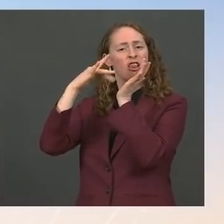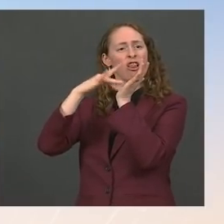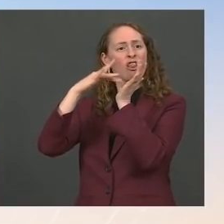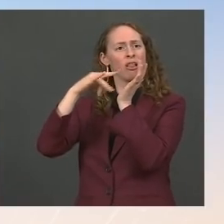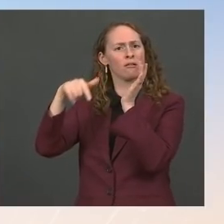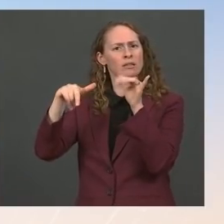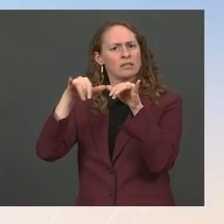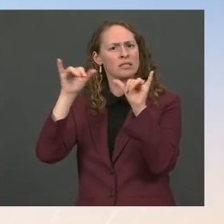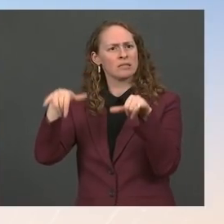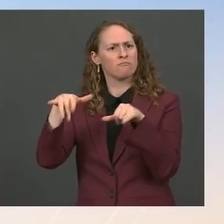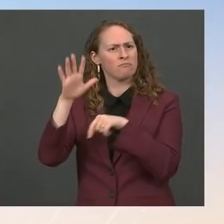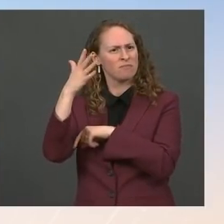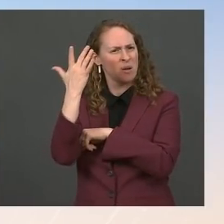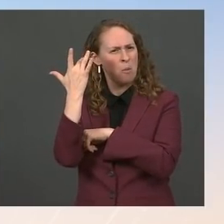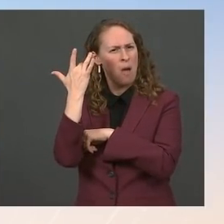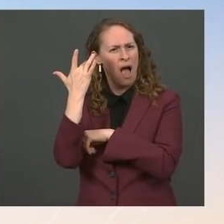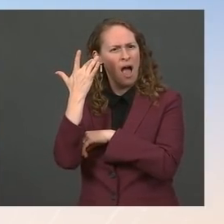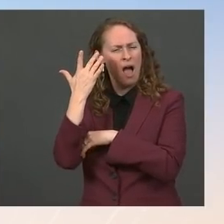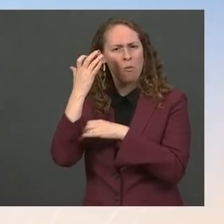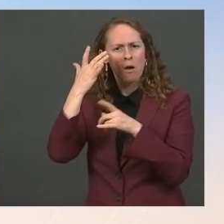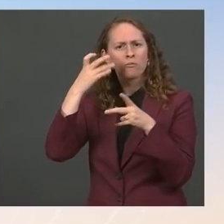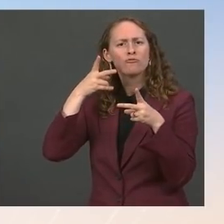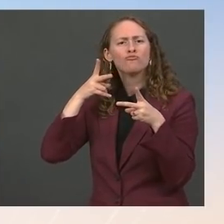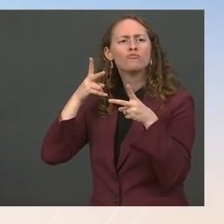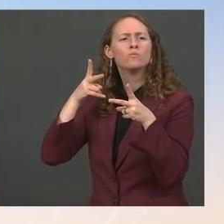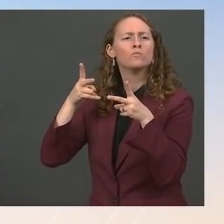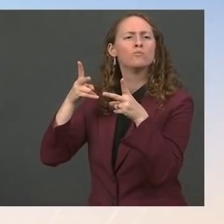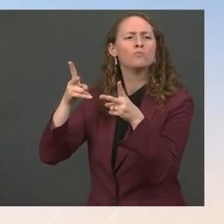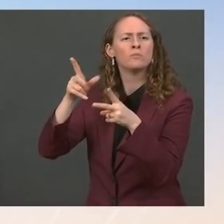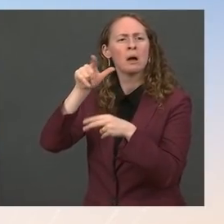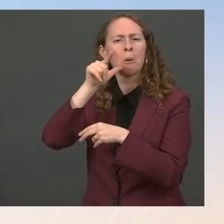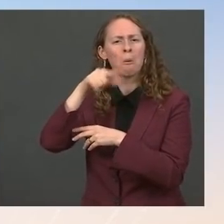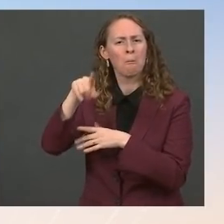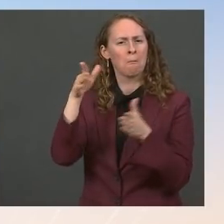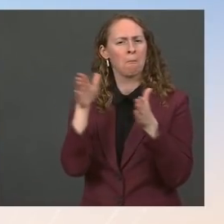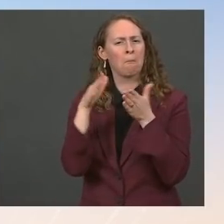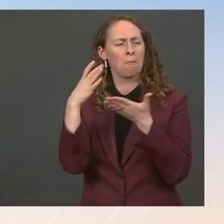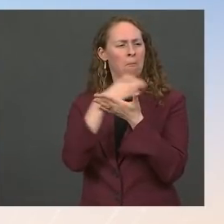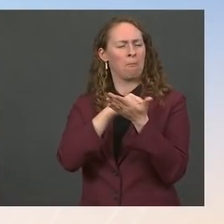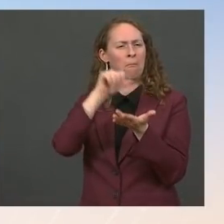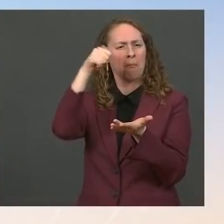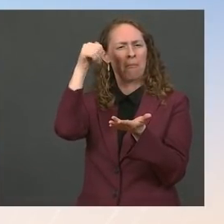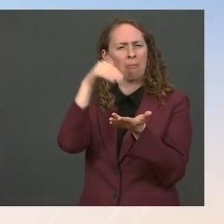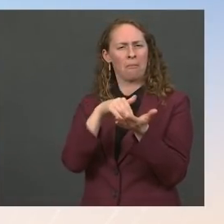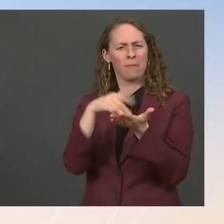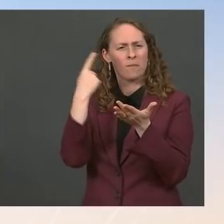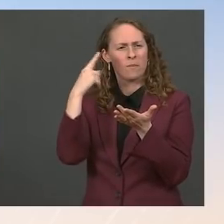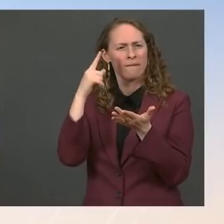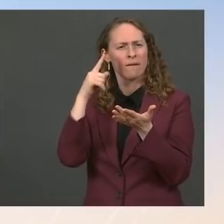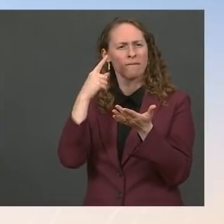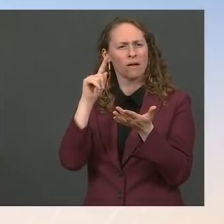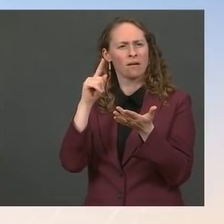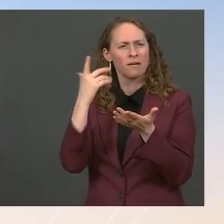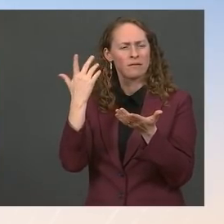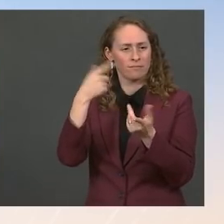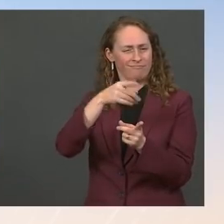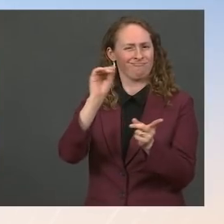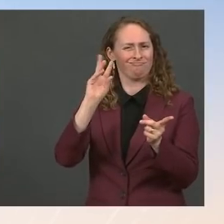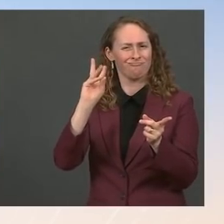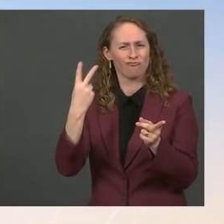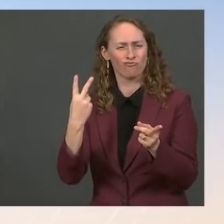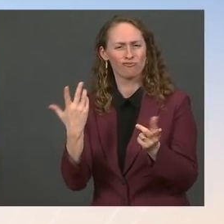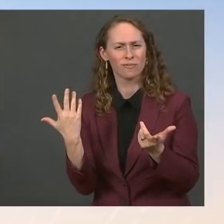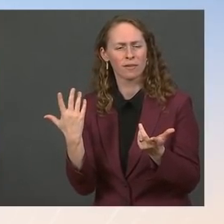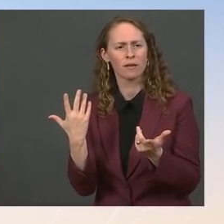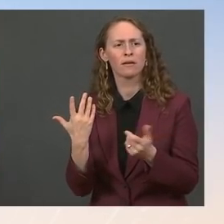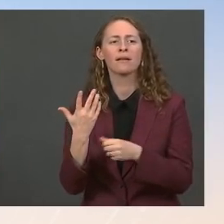is it that you need to start looking at accounts that just have $10,000 in it? Maybe somebody doesn't get a W-2. That is not exactly